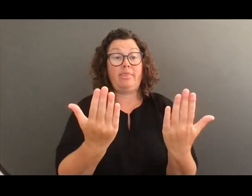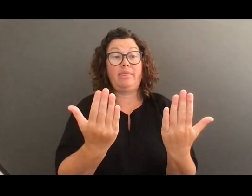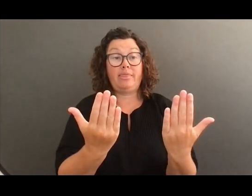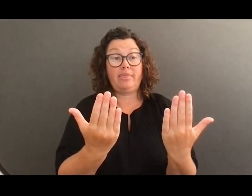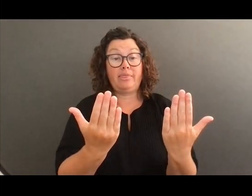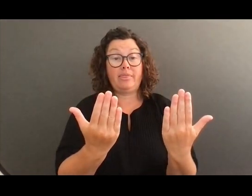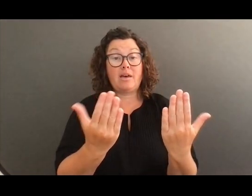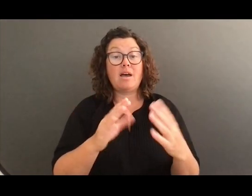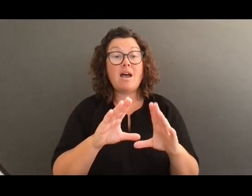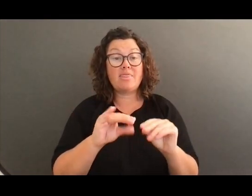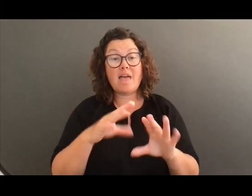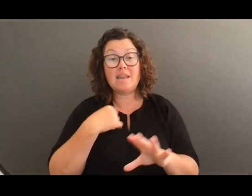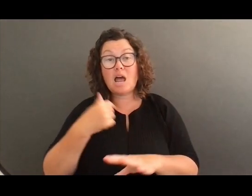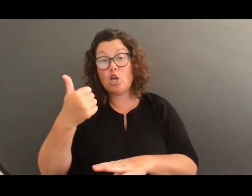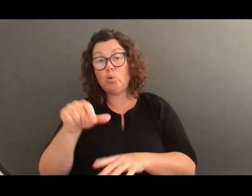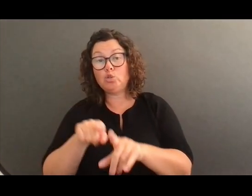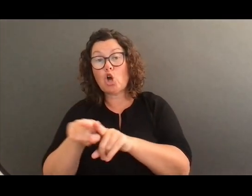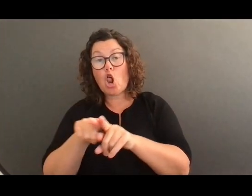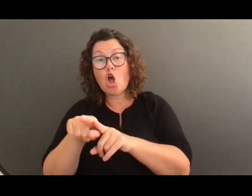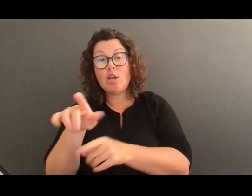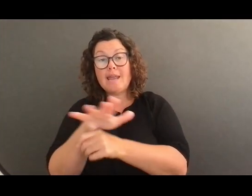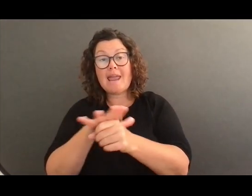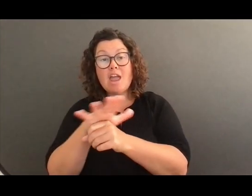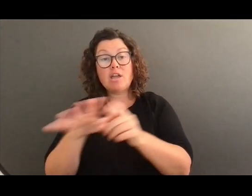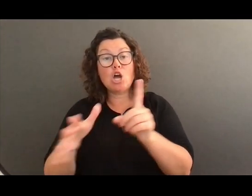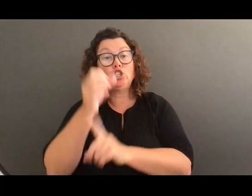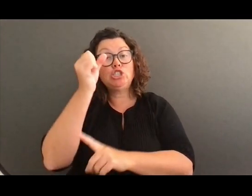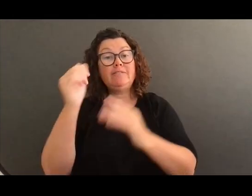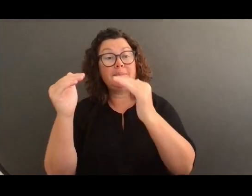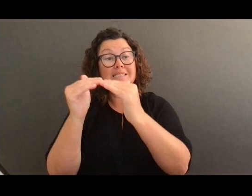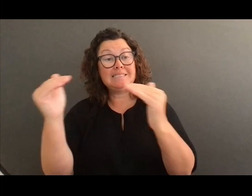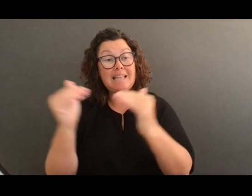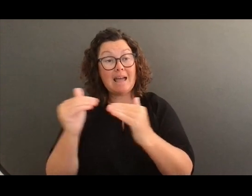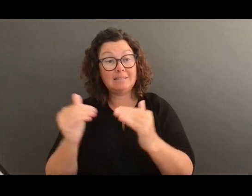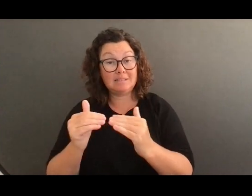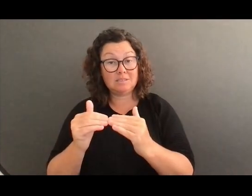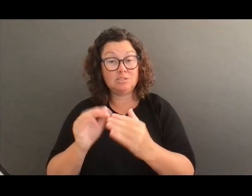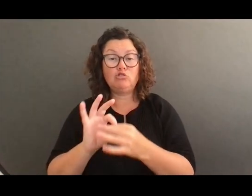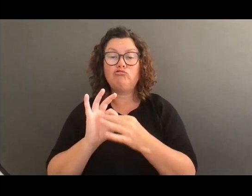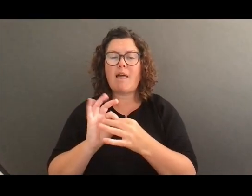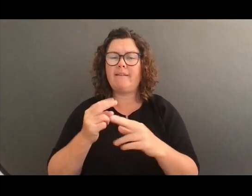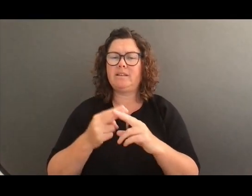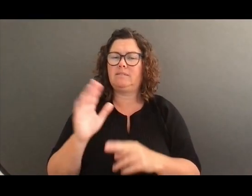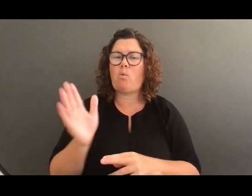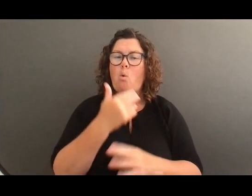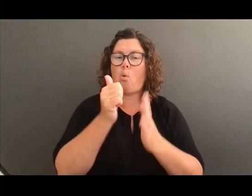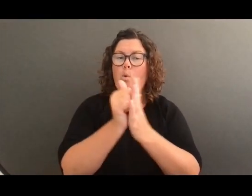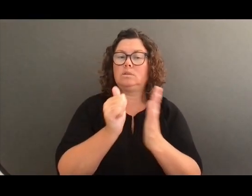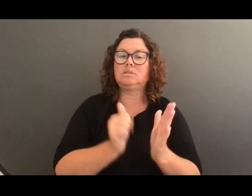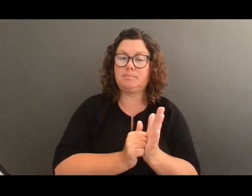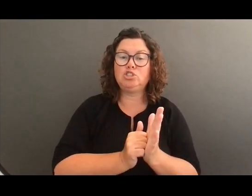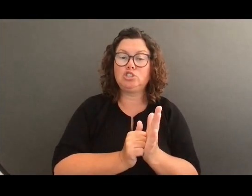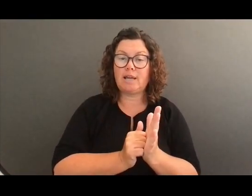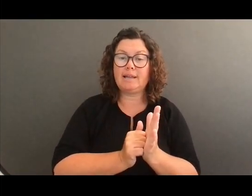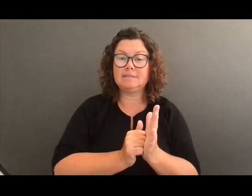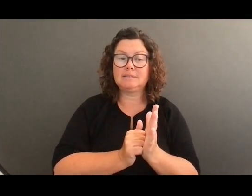learning area achievement standard. That's relevant for all subjects. There's a learning area achievement standard in the primary